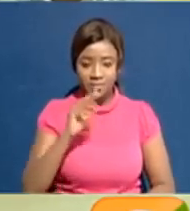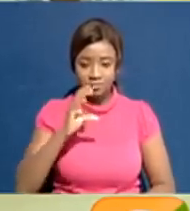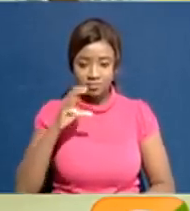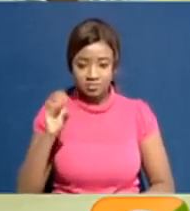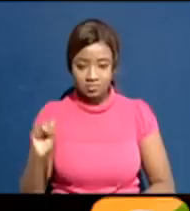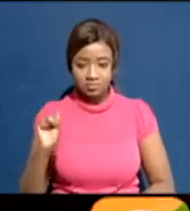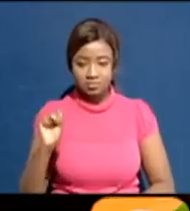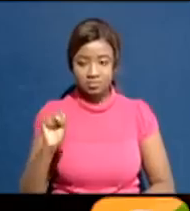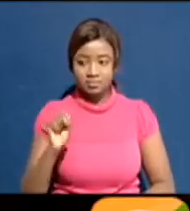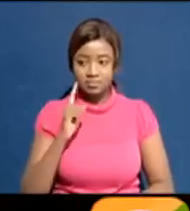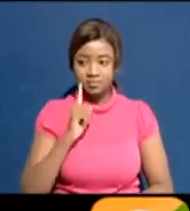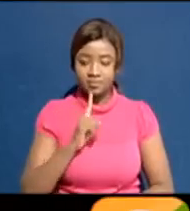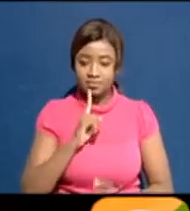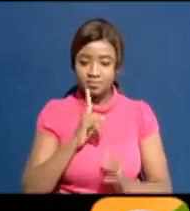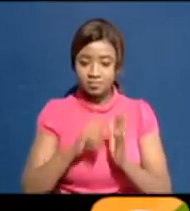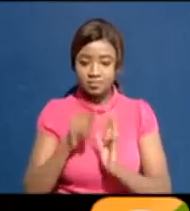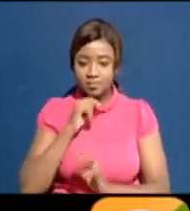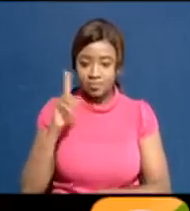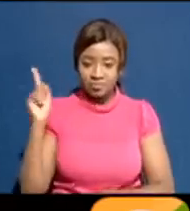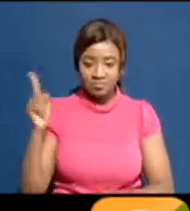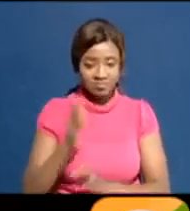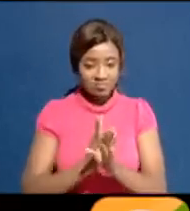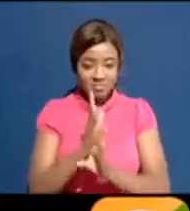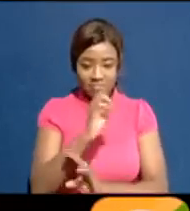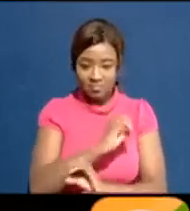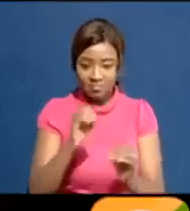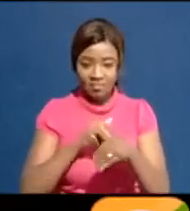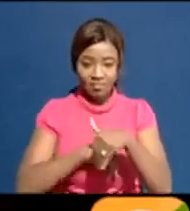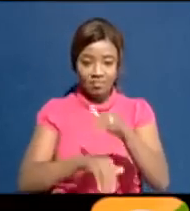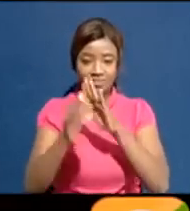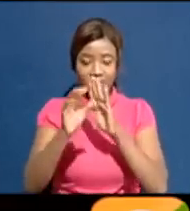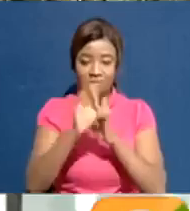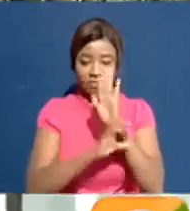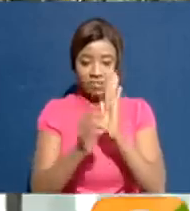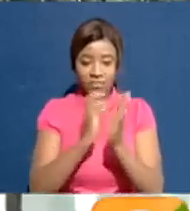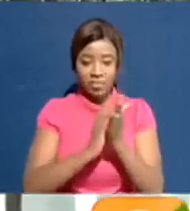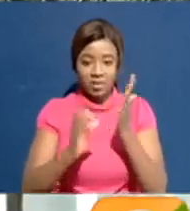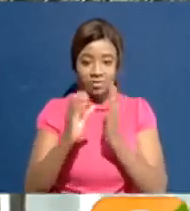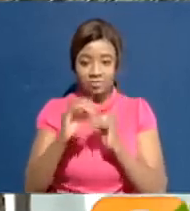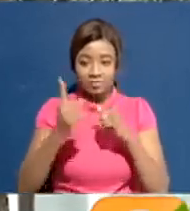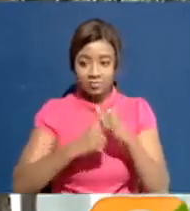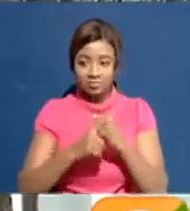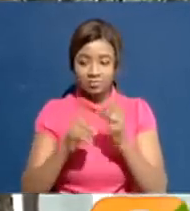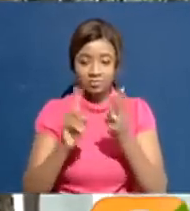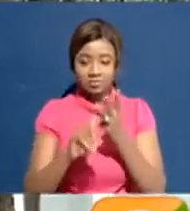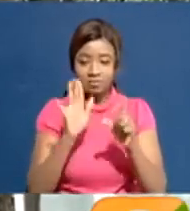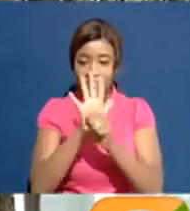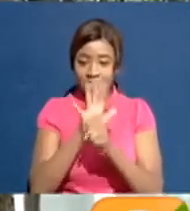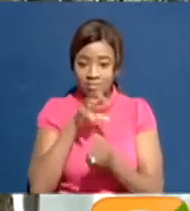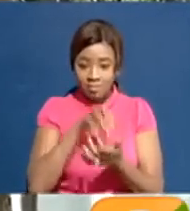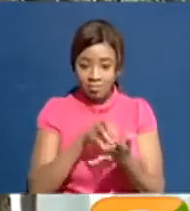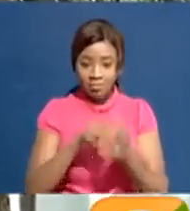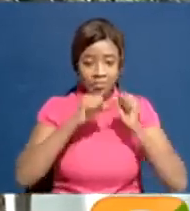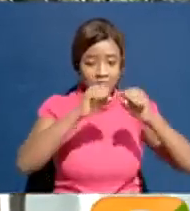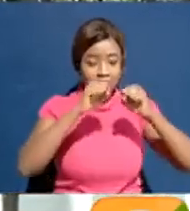Haji over alleged incompetence and failure to uphold Chapter 6 of the Constitution, as well as withdrawal of cases against